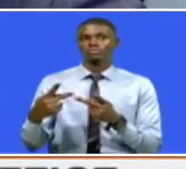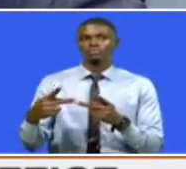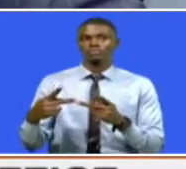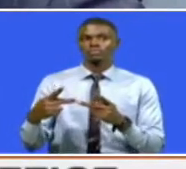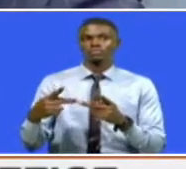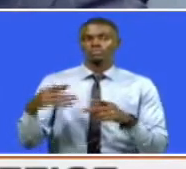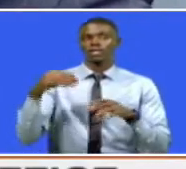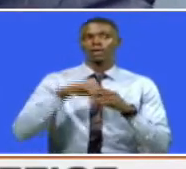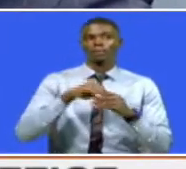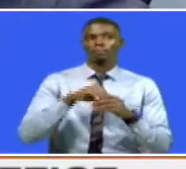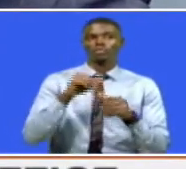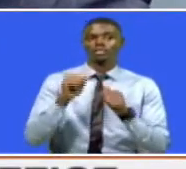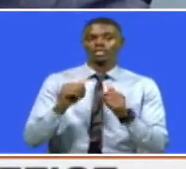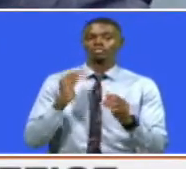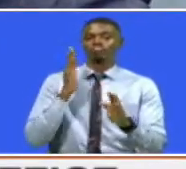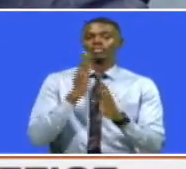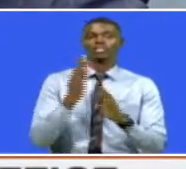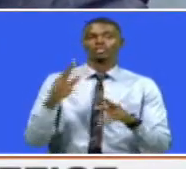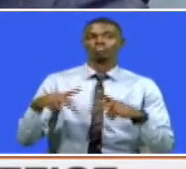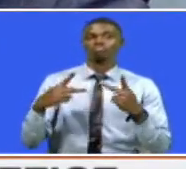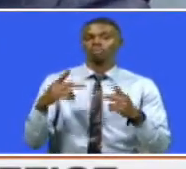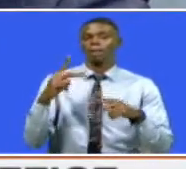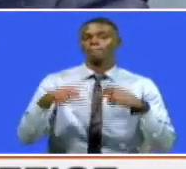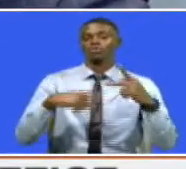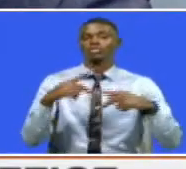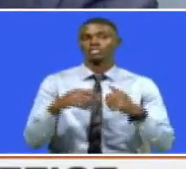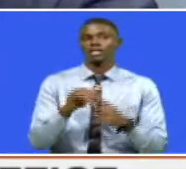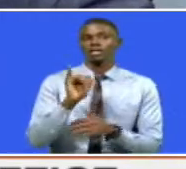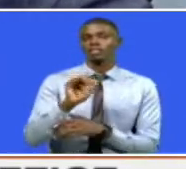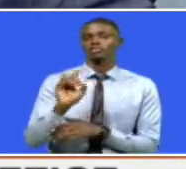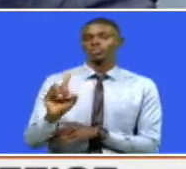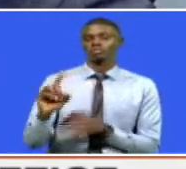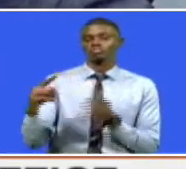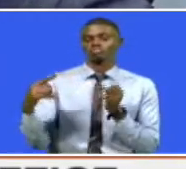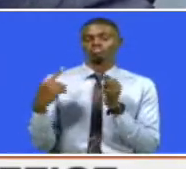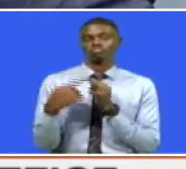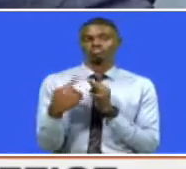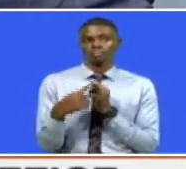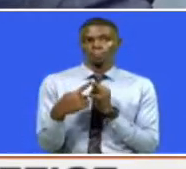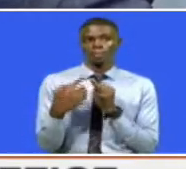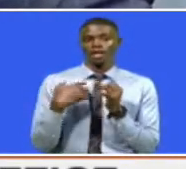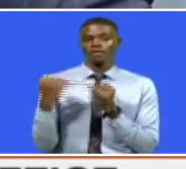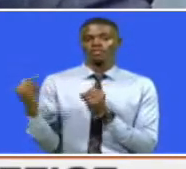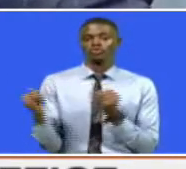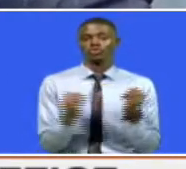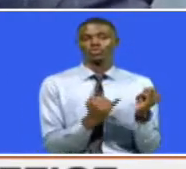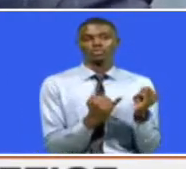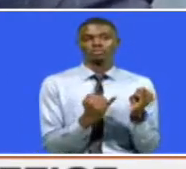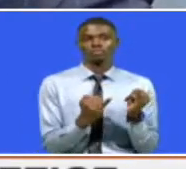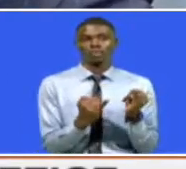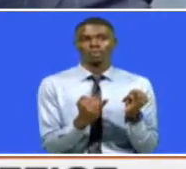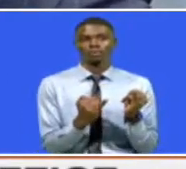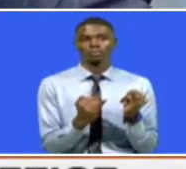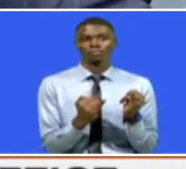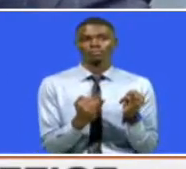the input that go into the productive processes. So that is one. Two, we have introduced